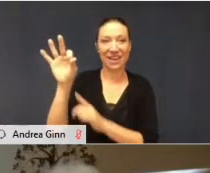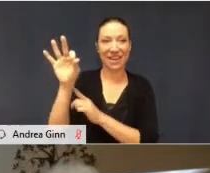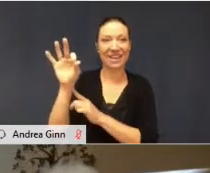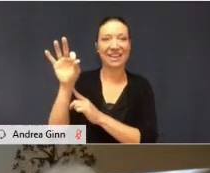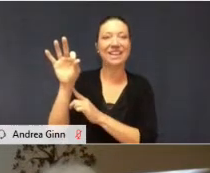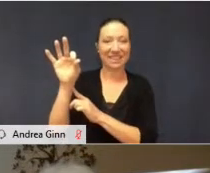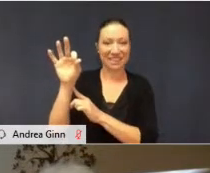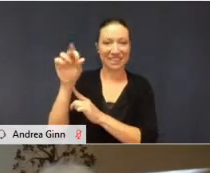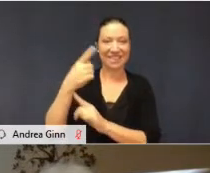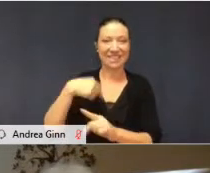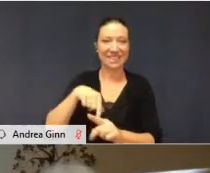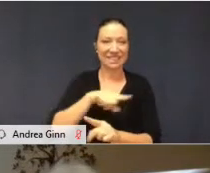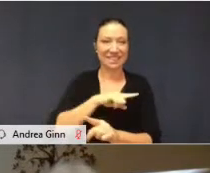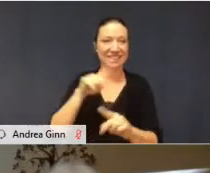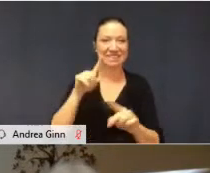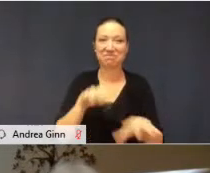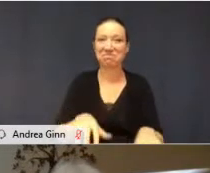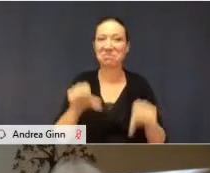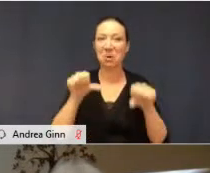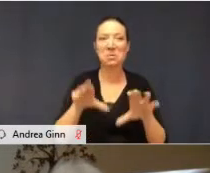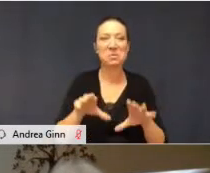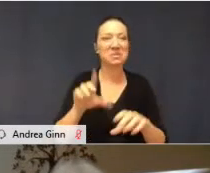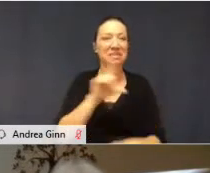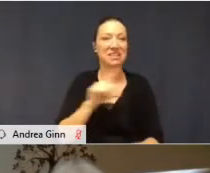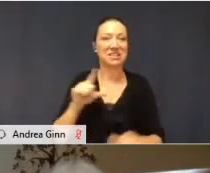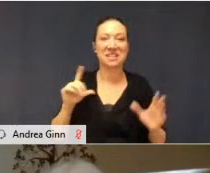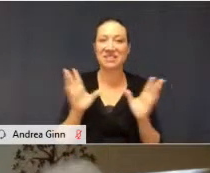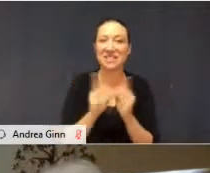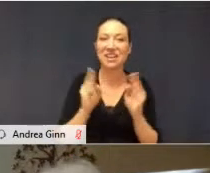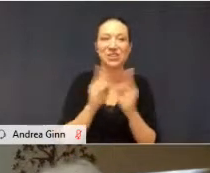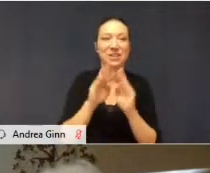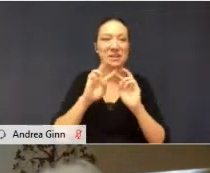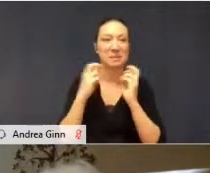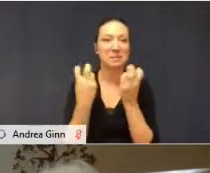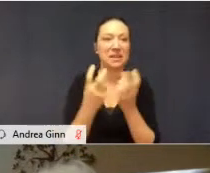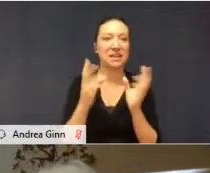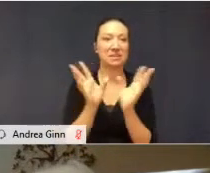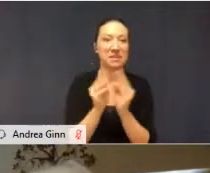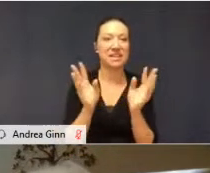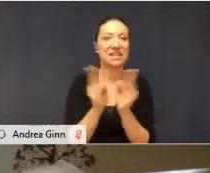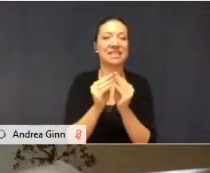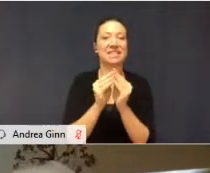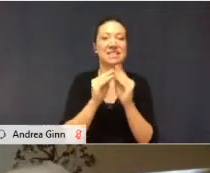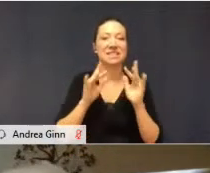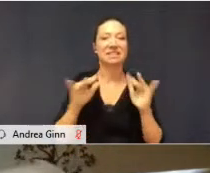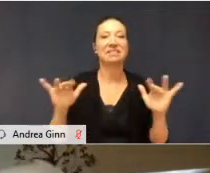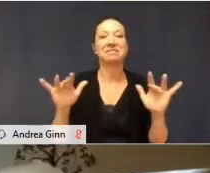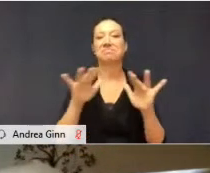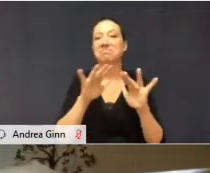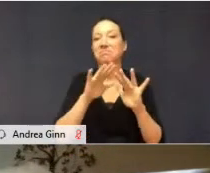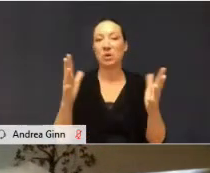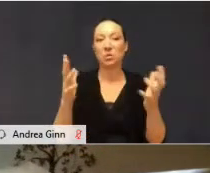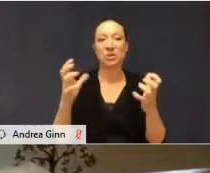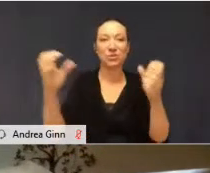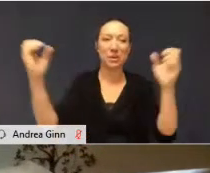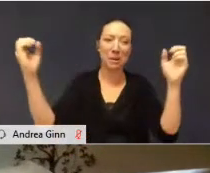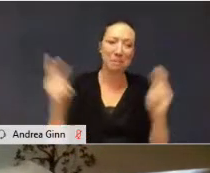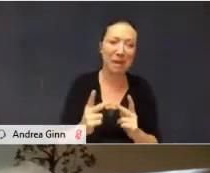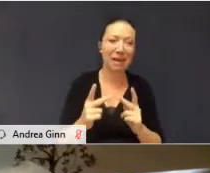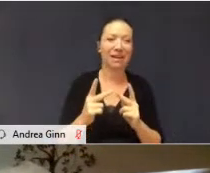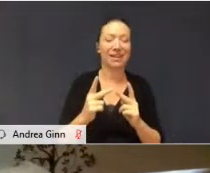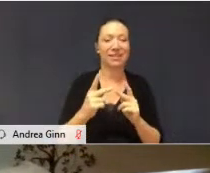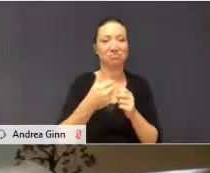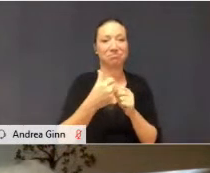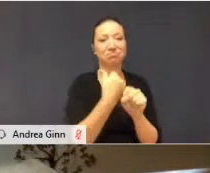time for legislative sessions and other committees. And we want you to come back, not only virtual, but in person.